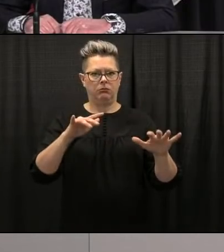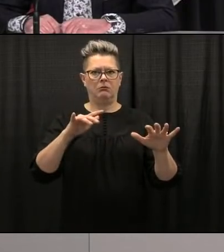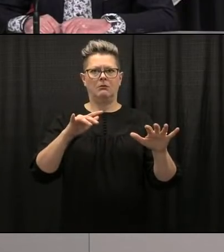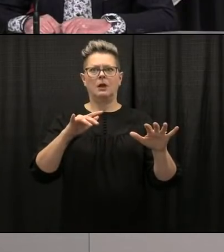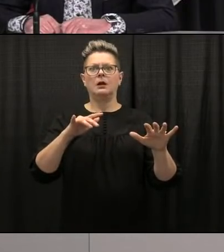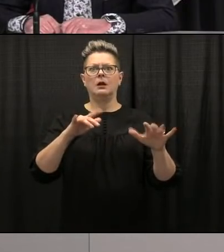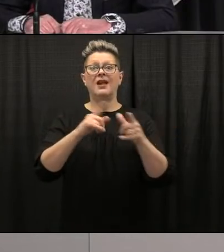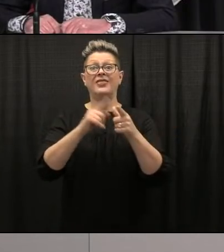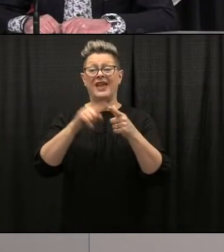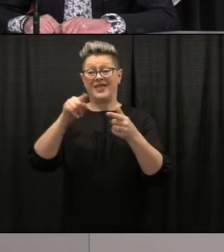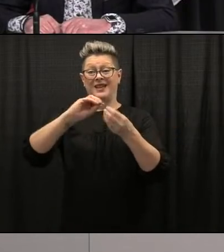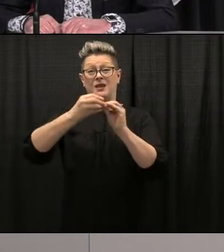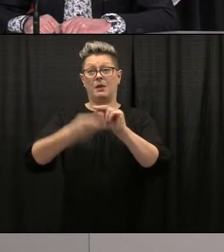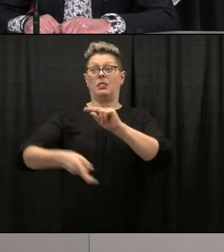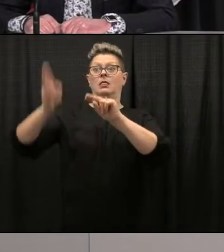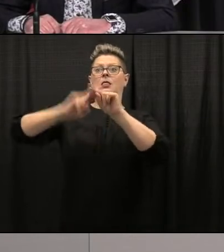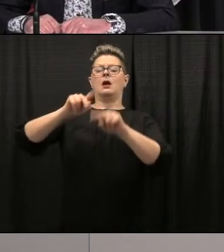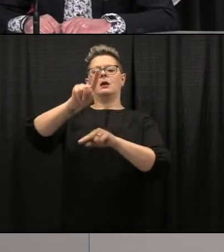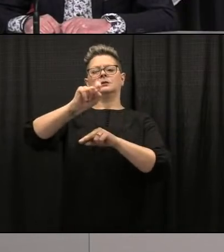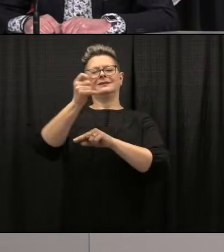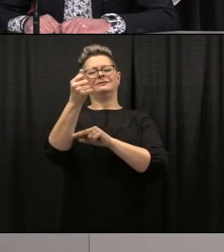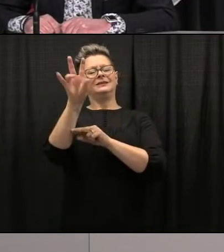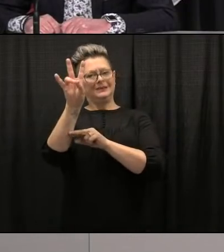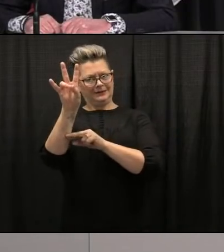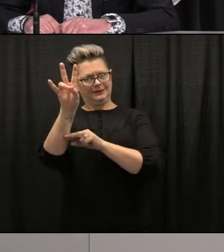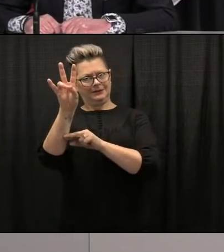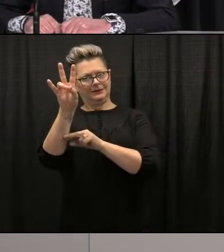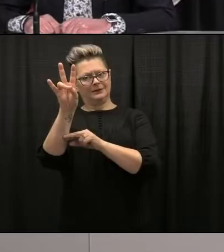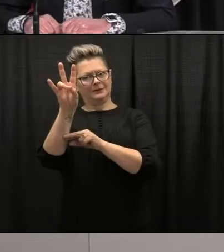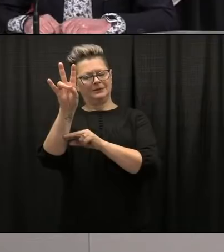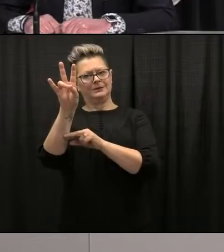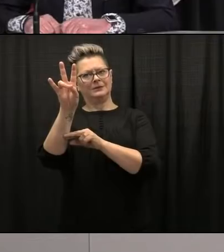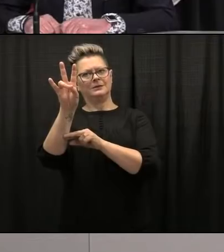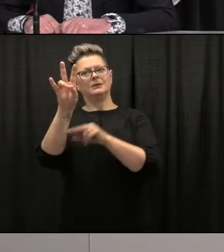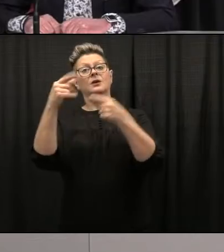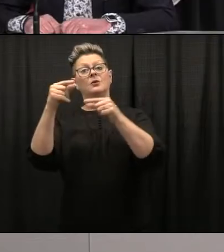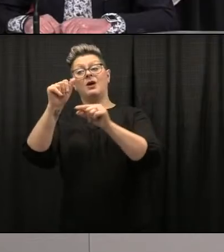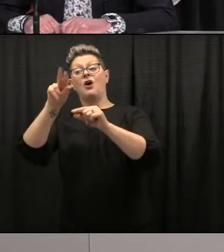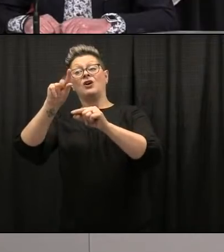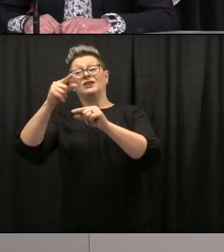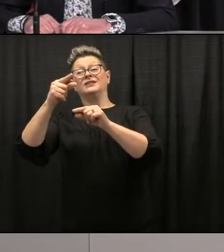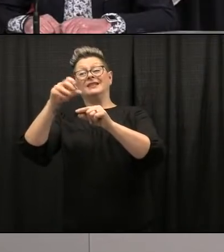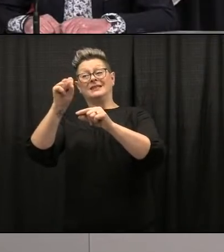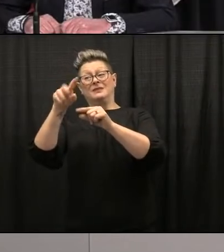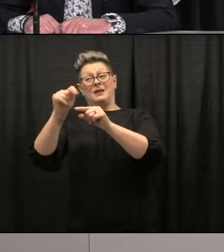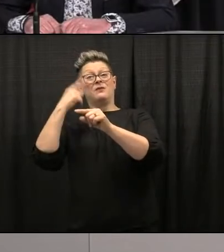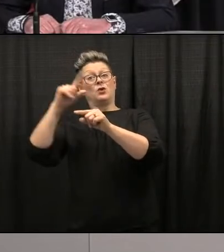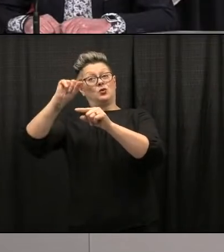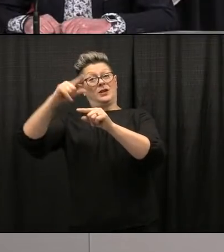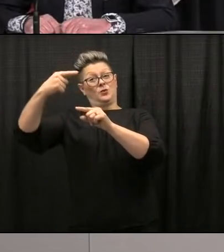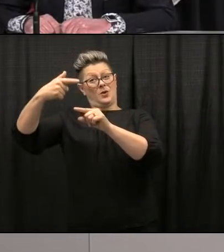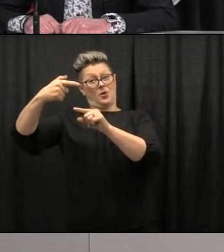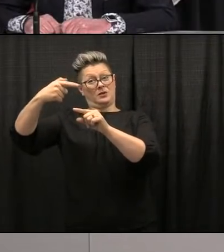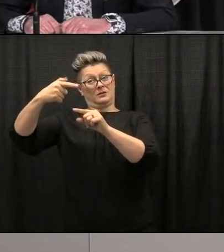became 117 in August and September of